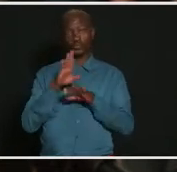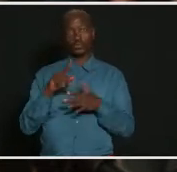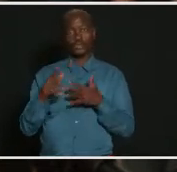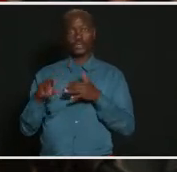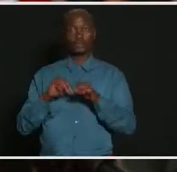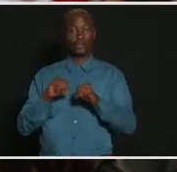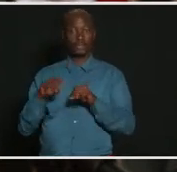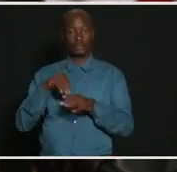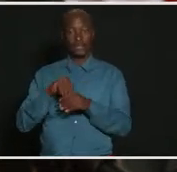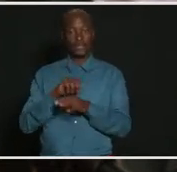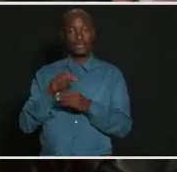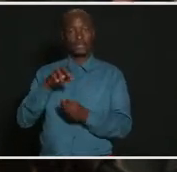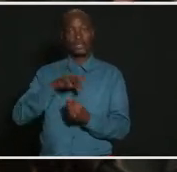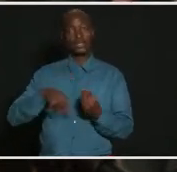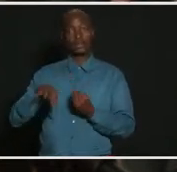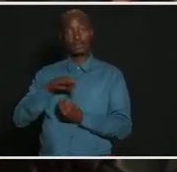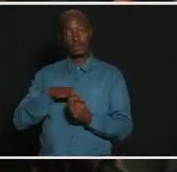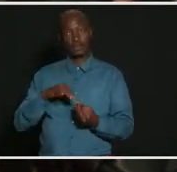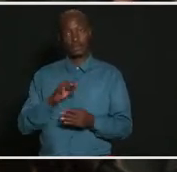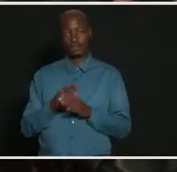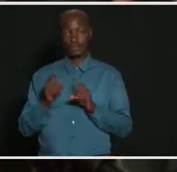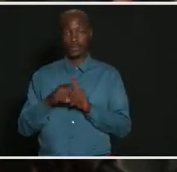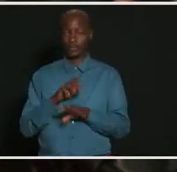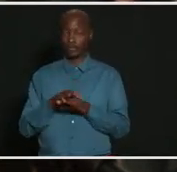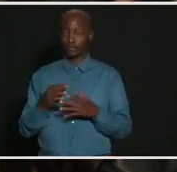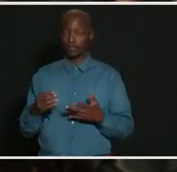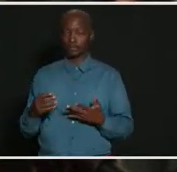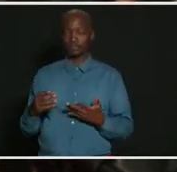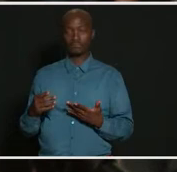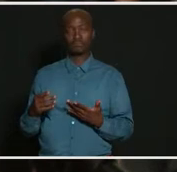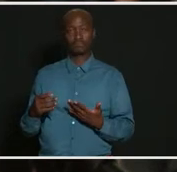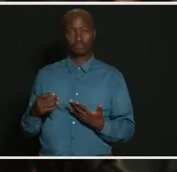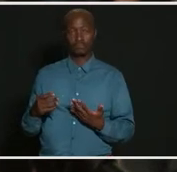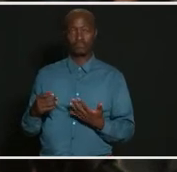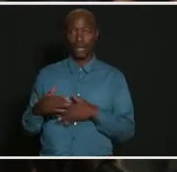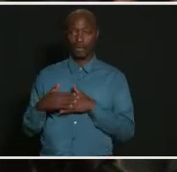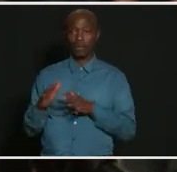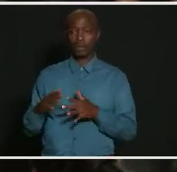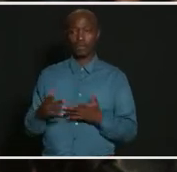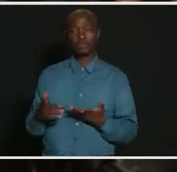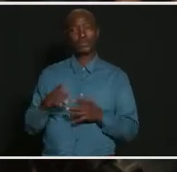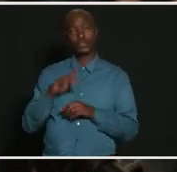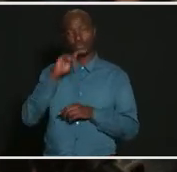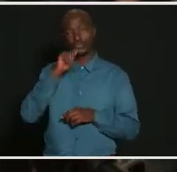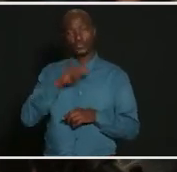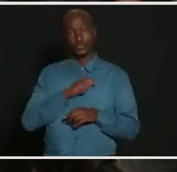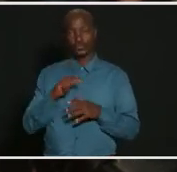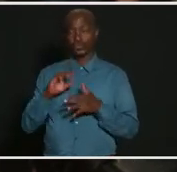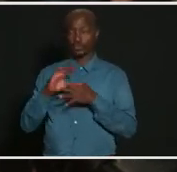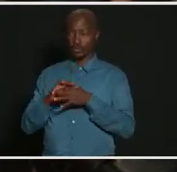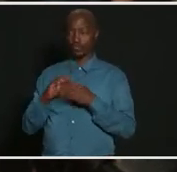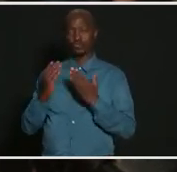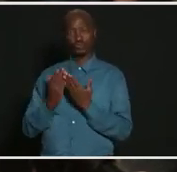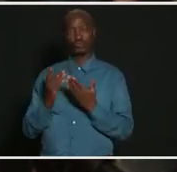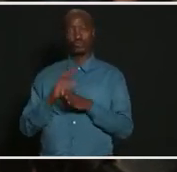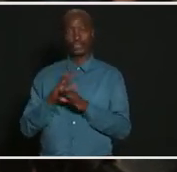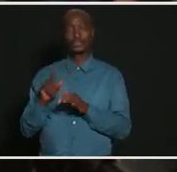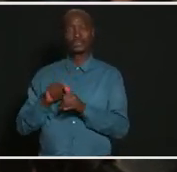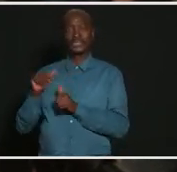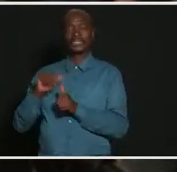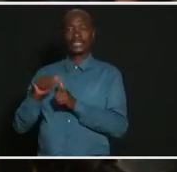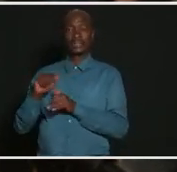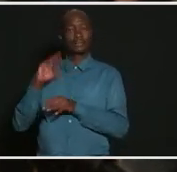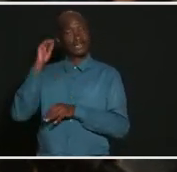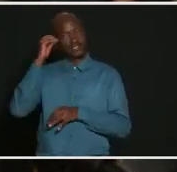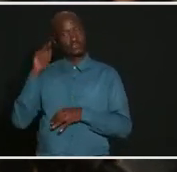family since the beginning of the journey the children have blossomed in and of themselves truly home school has been in their best